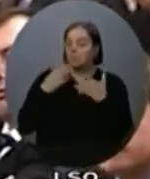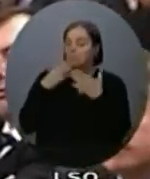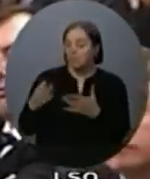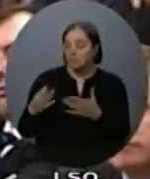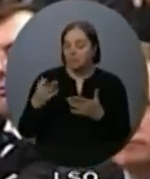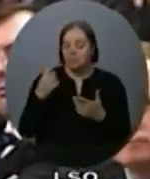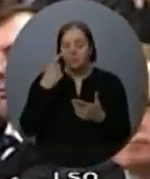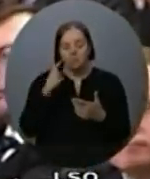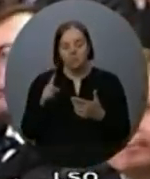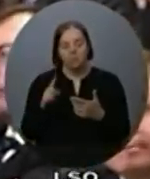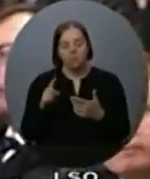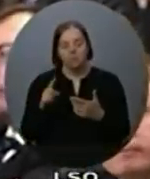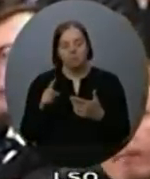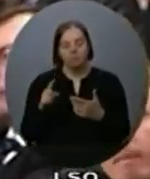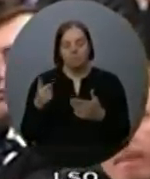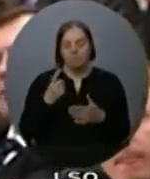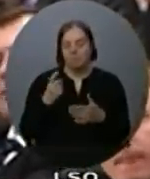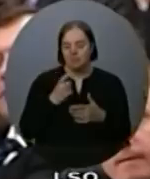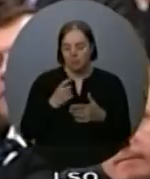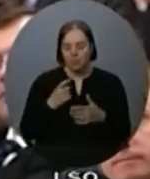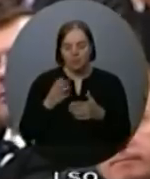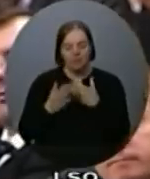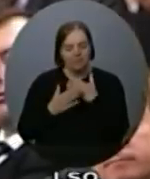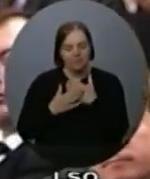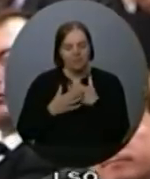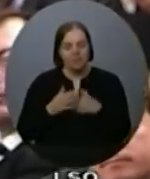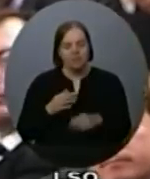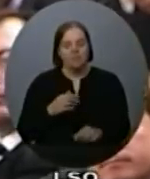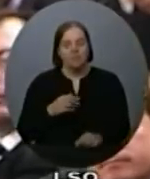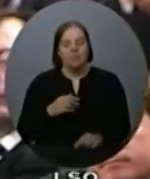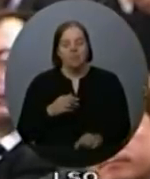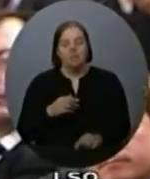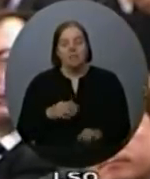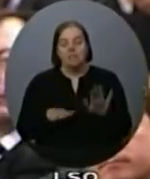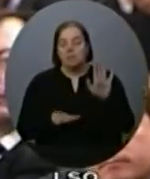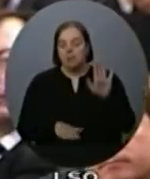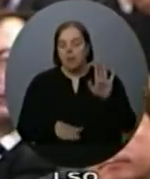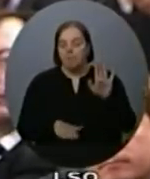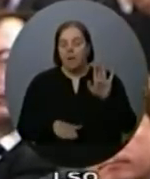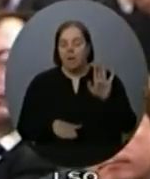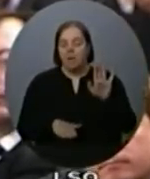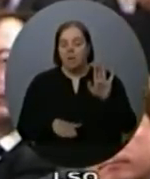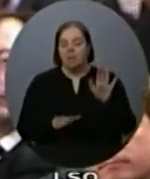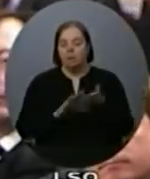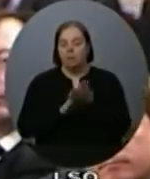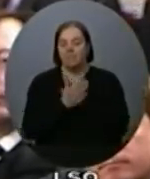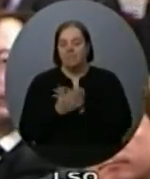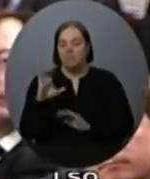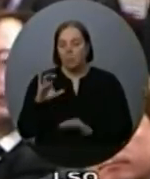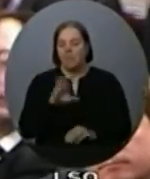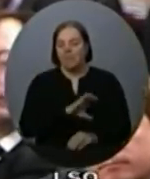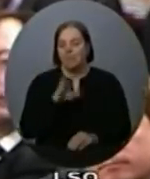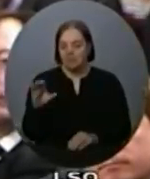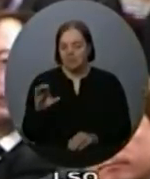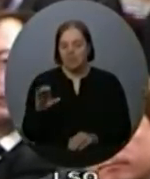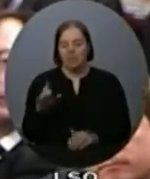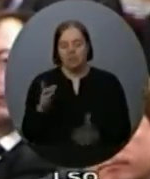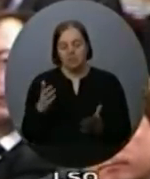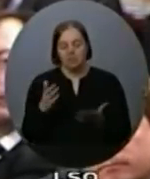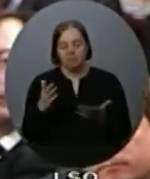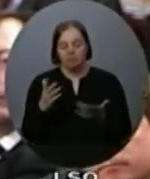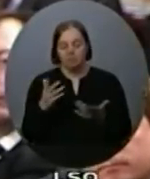d'avoir porté cette question à mon attention. Le serment et la cérémonie de citoyenneté est un moment solennel,